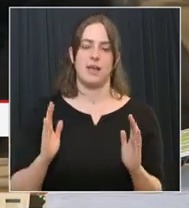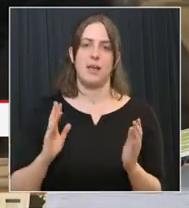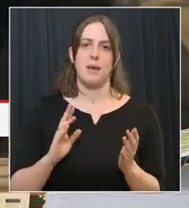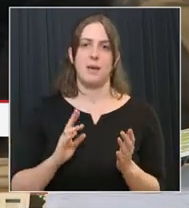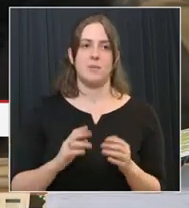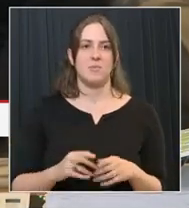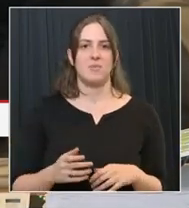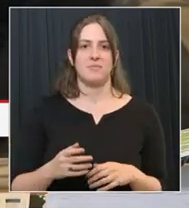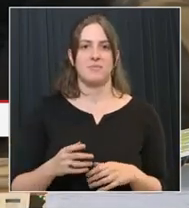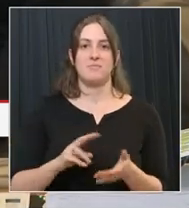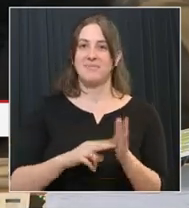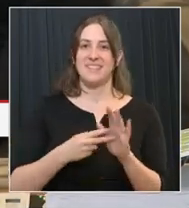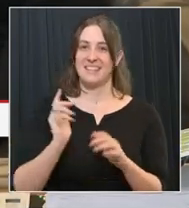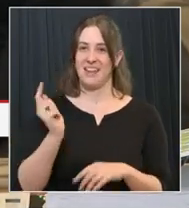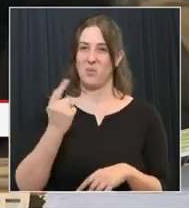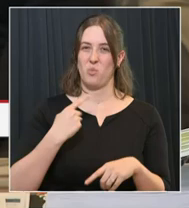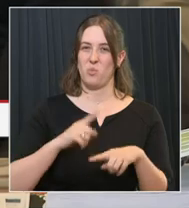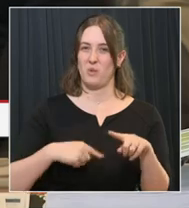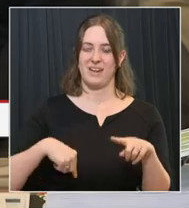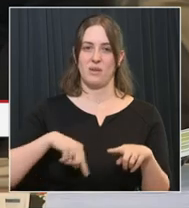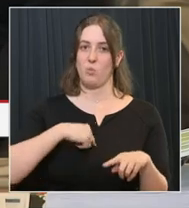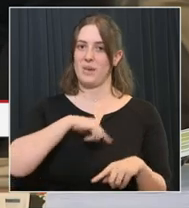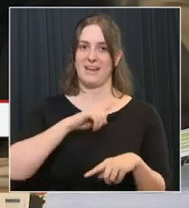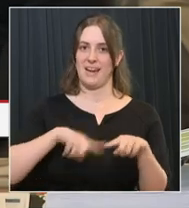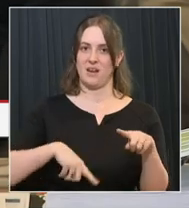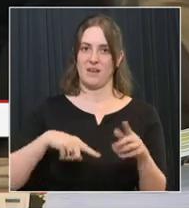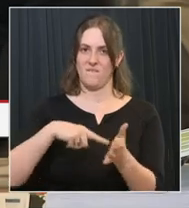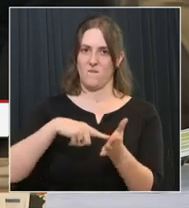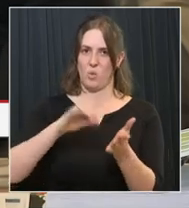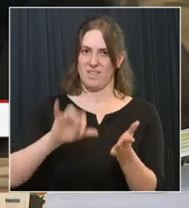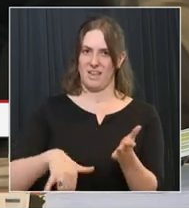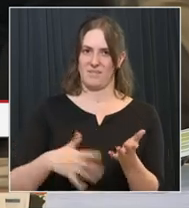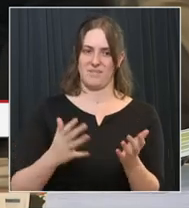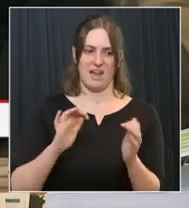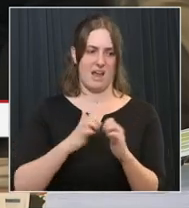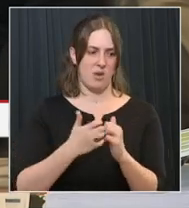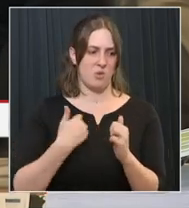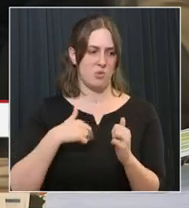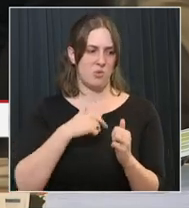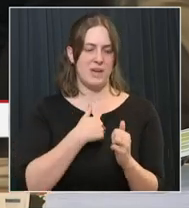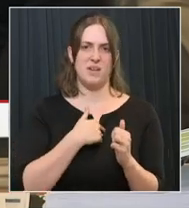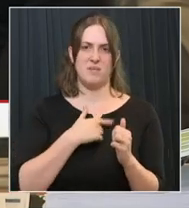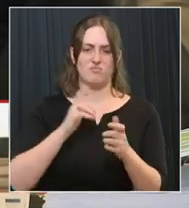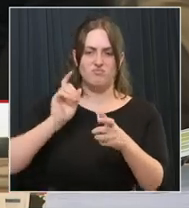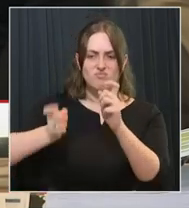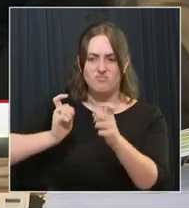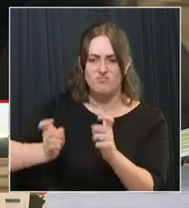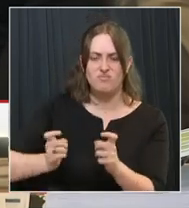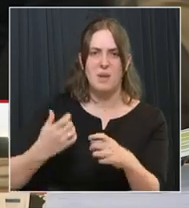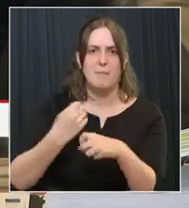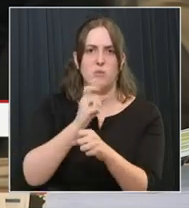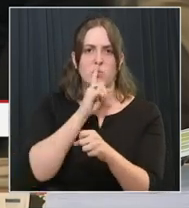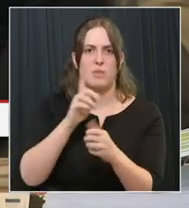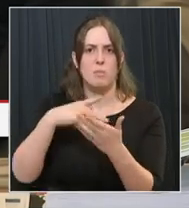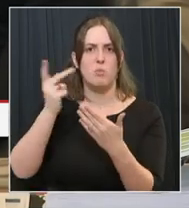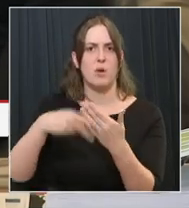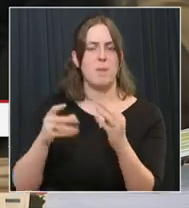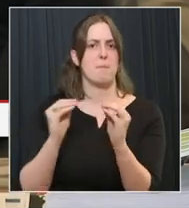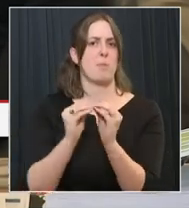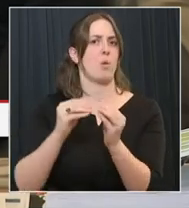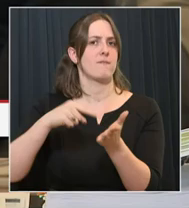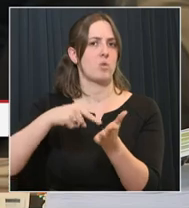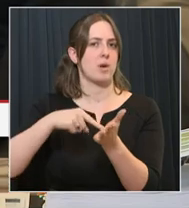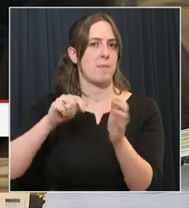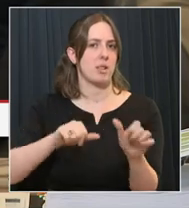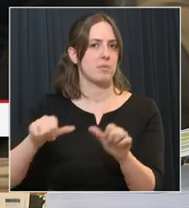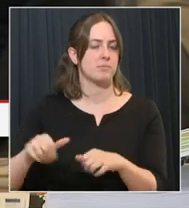able to afford them. And how do we make those programs more affordable? So it could be like in the case